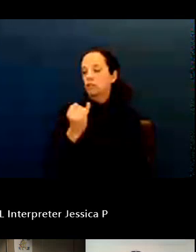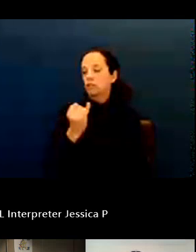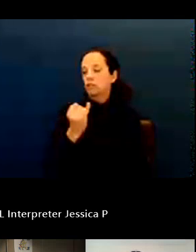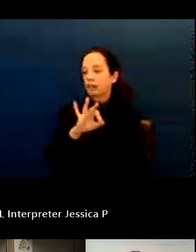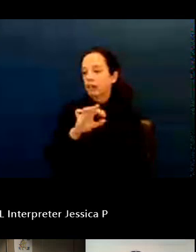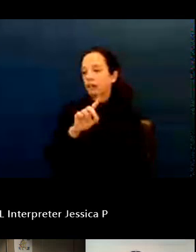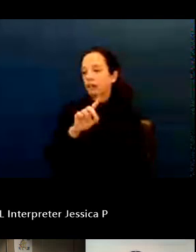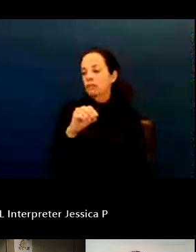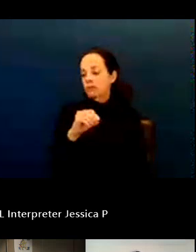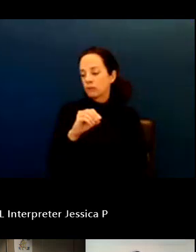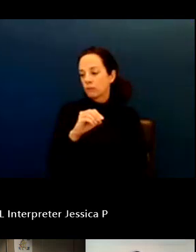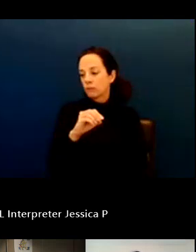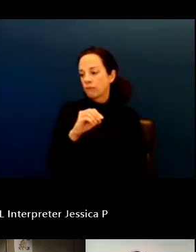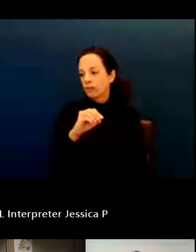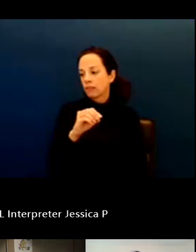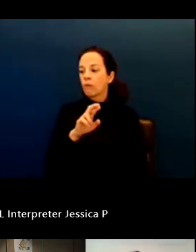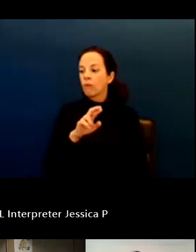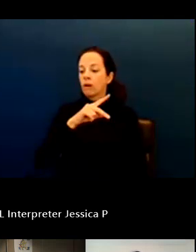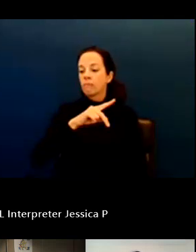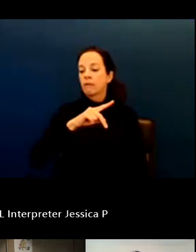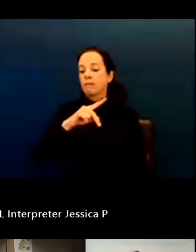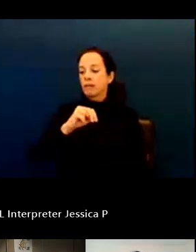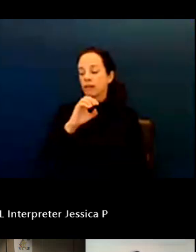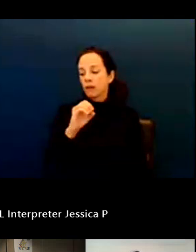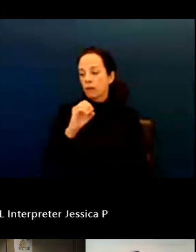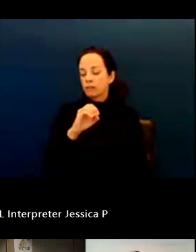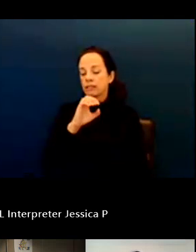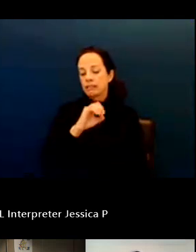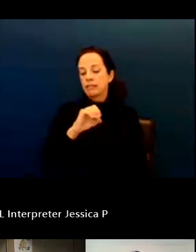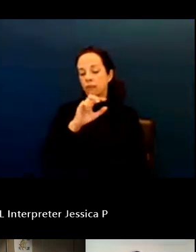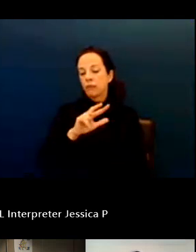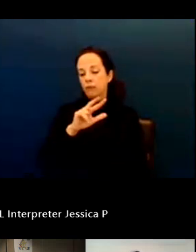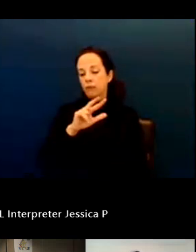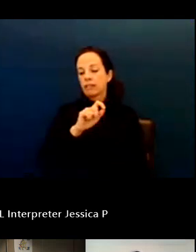03-0J910 or PPNO